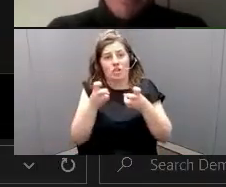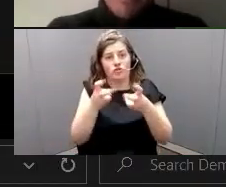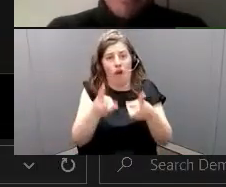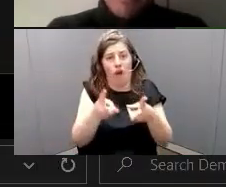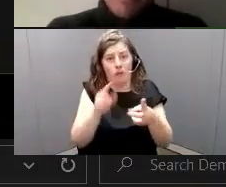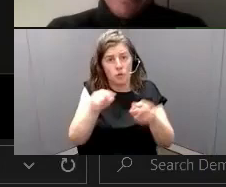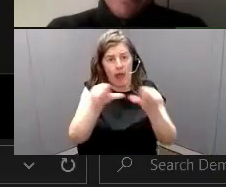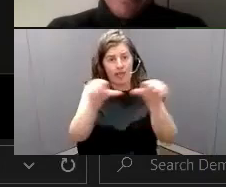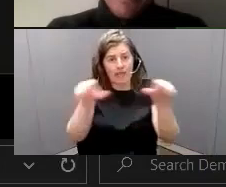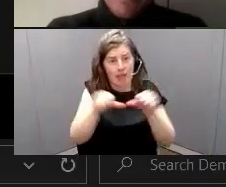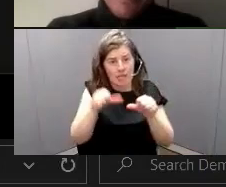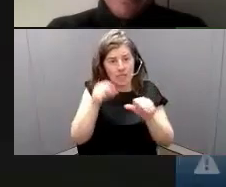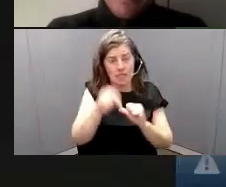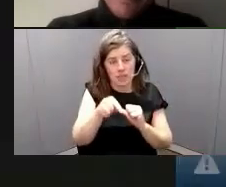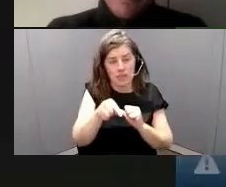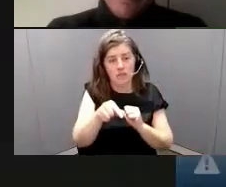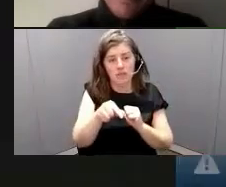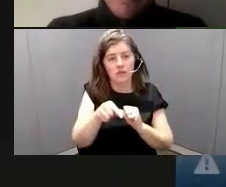space.